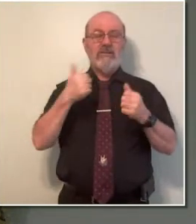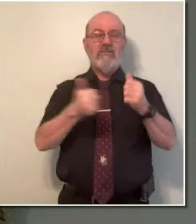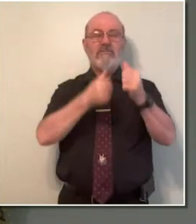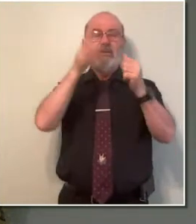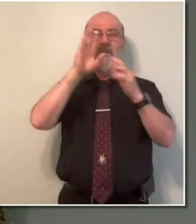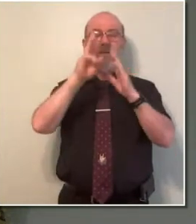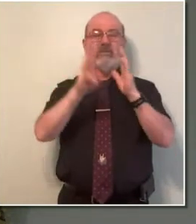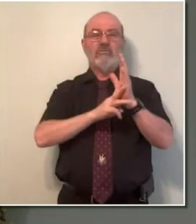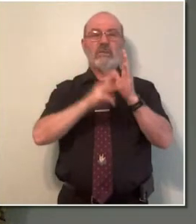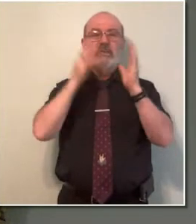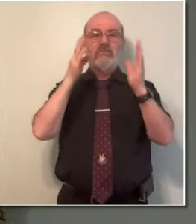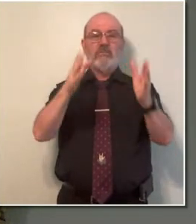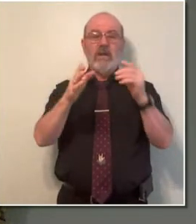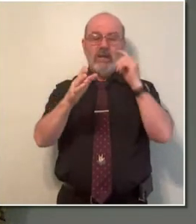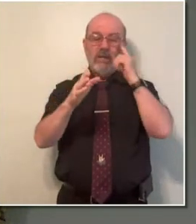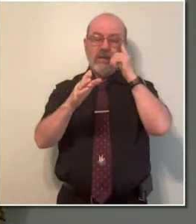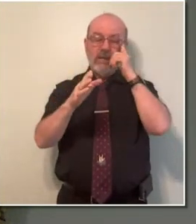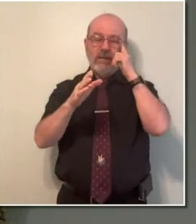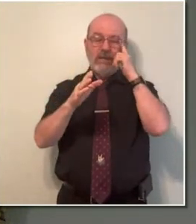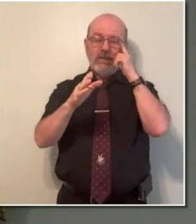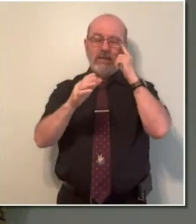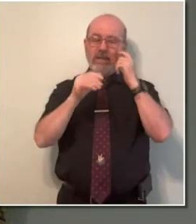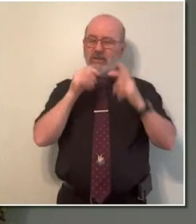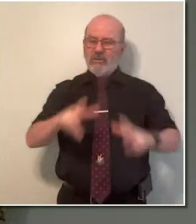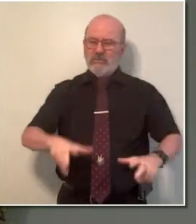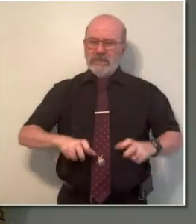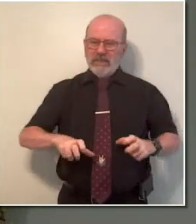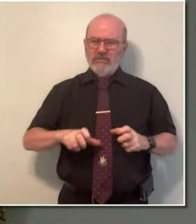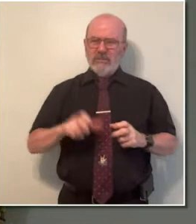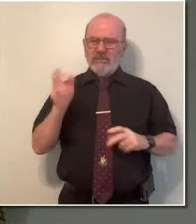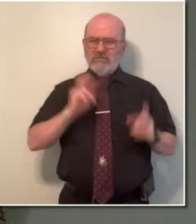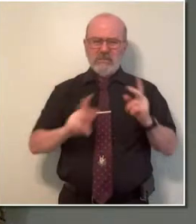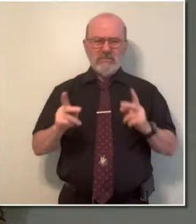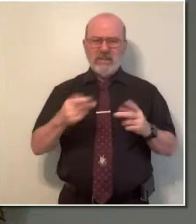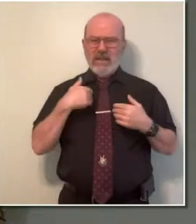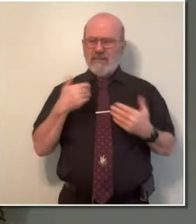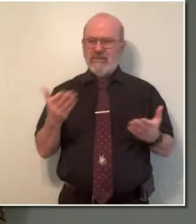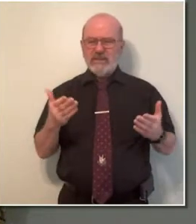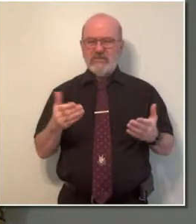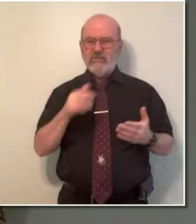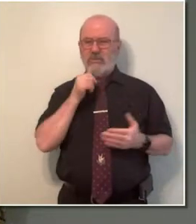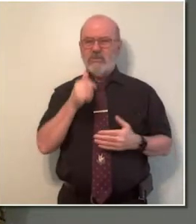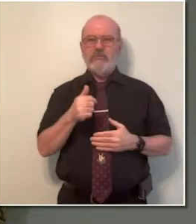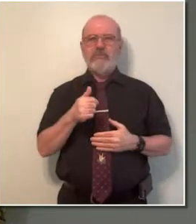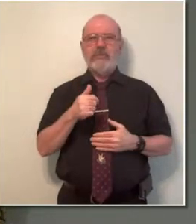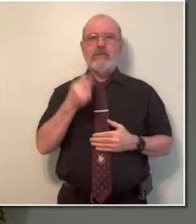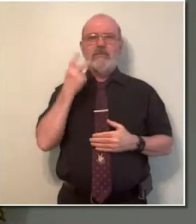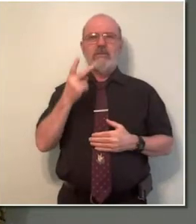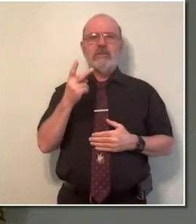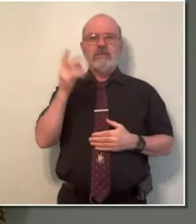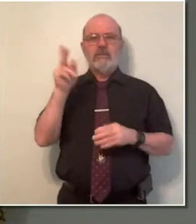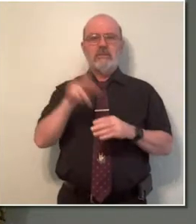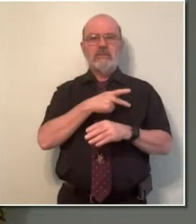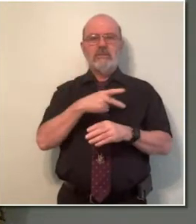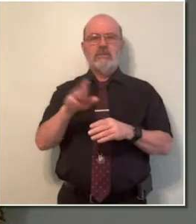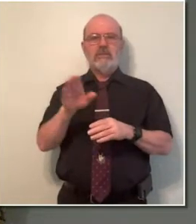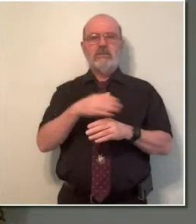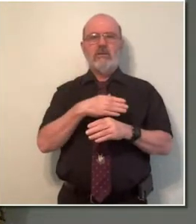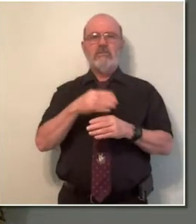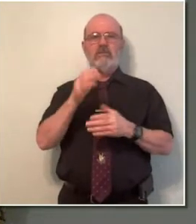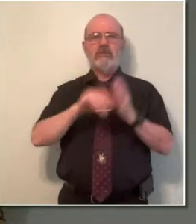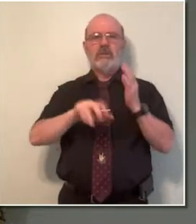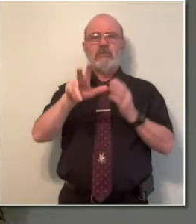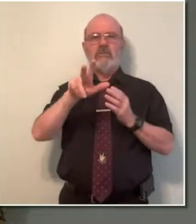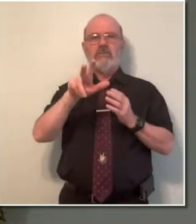way, and don't be covetous of those that have things that you don't. I was looking at Psalms chapter 37, verse 5, and I'll close with this